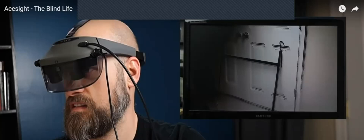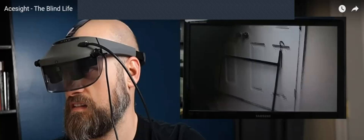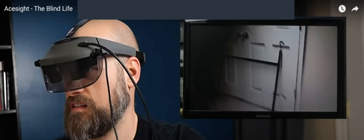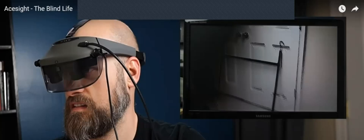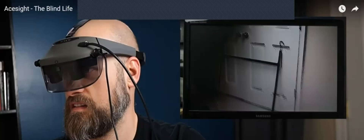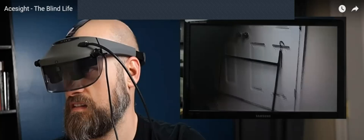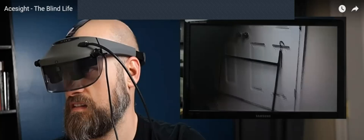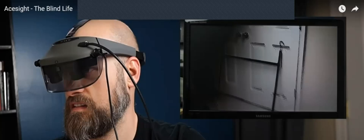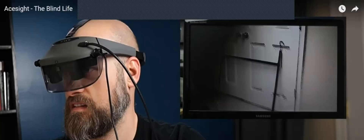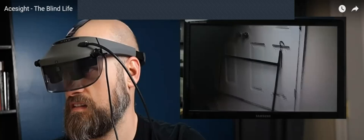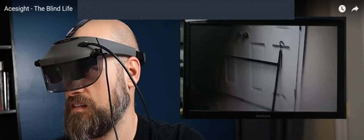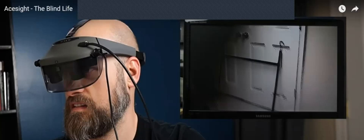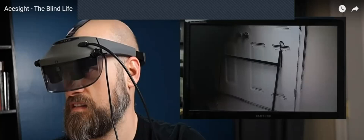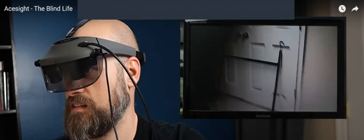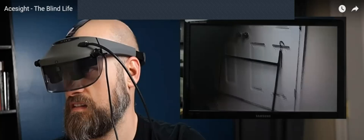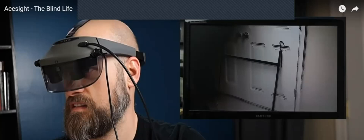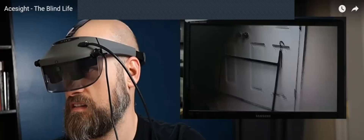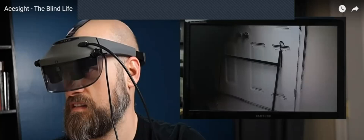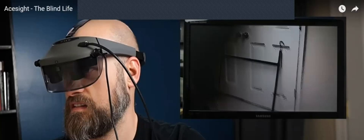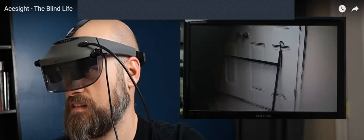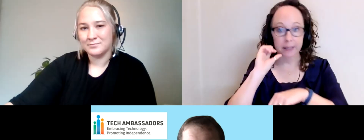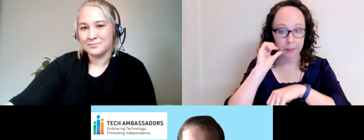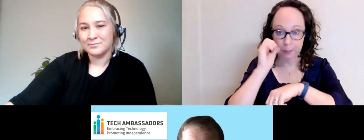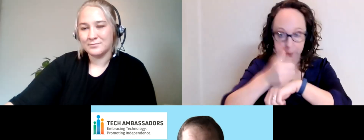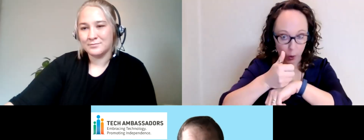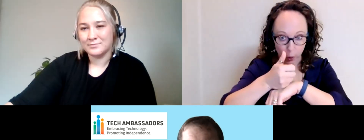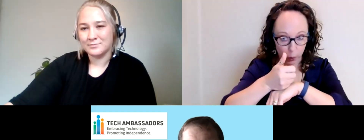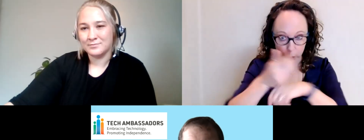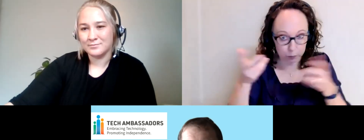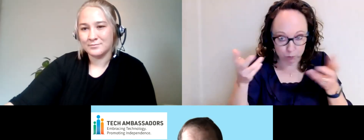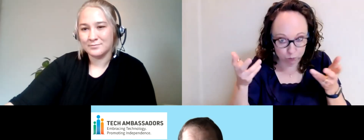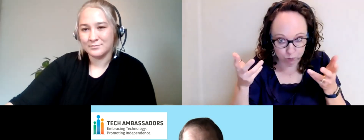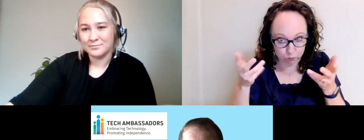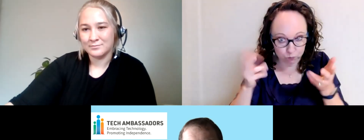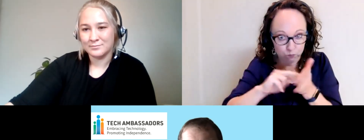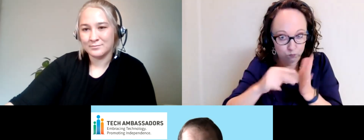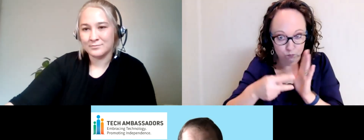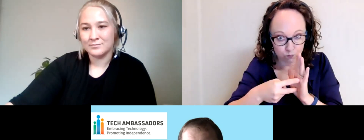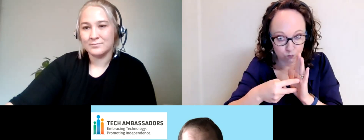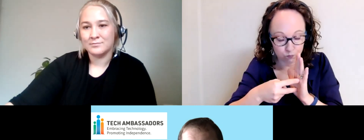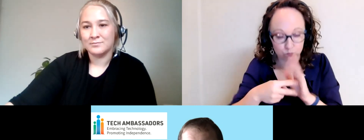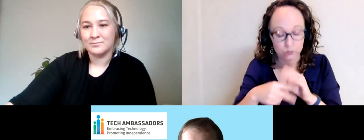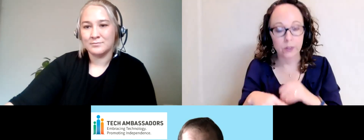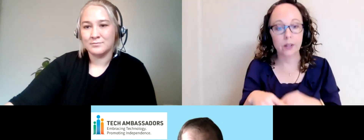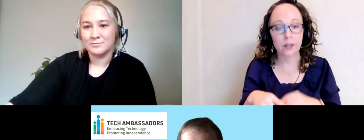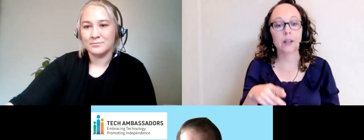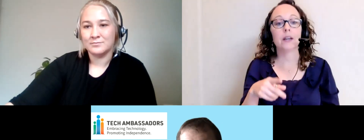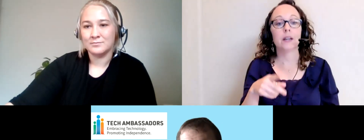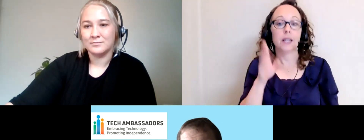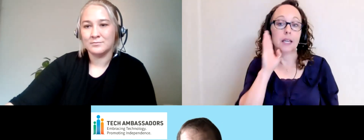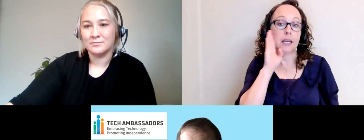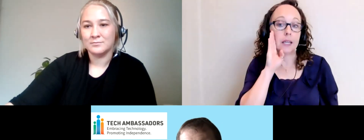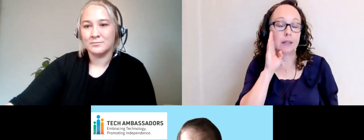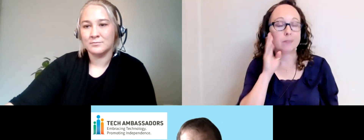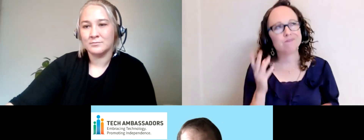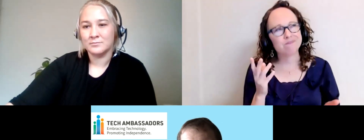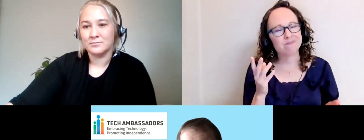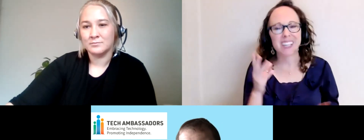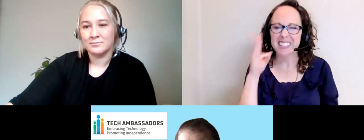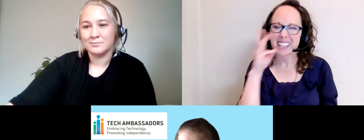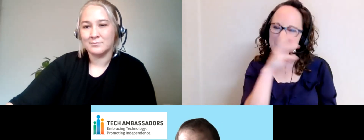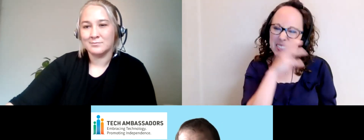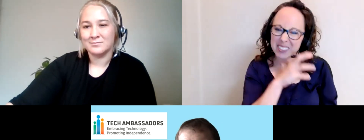What the reading mode will let you do, and it was kind of